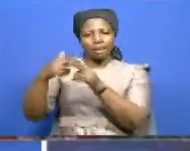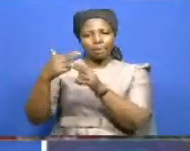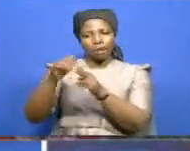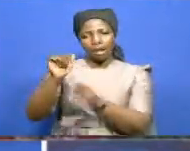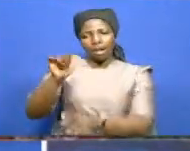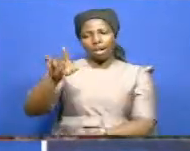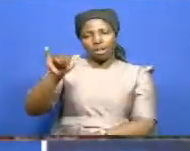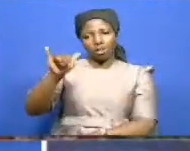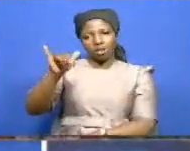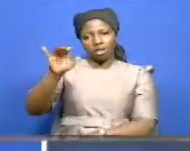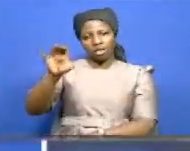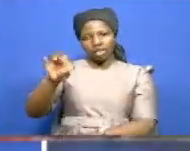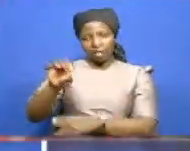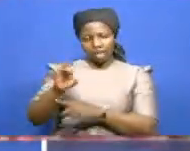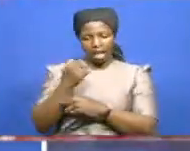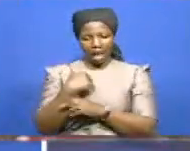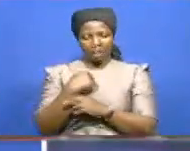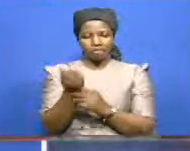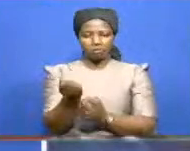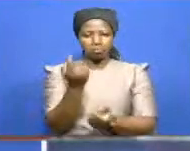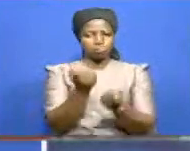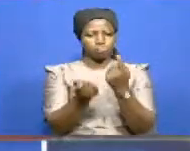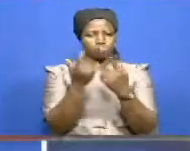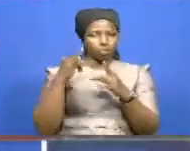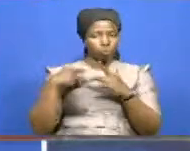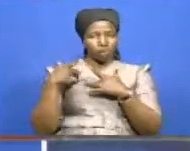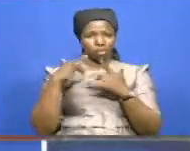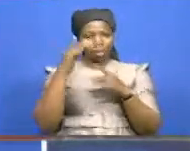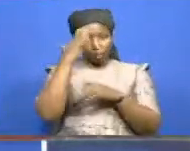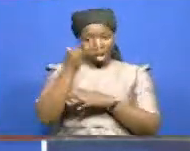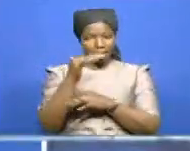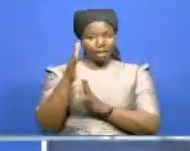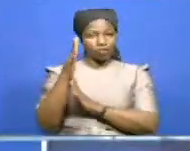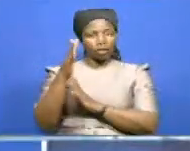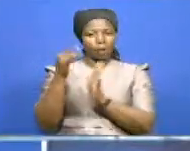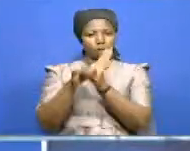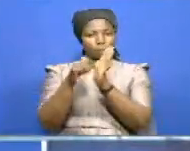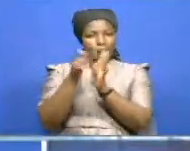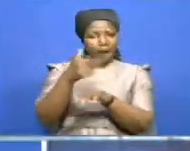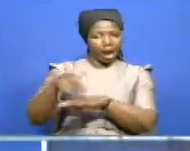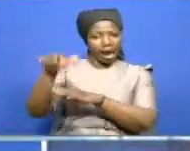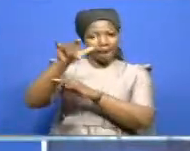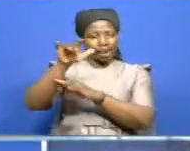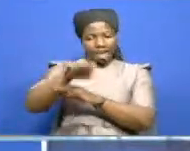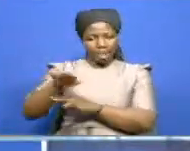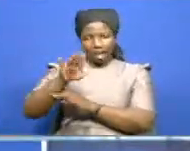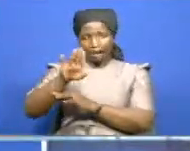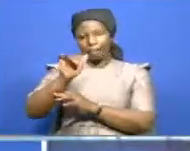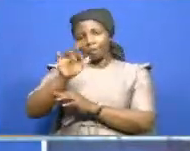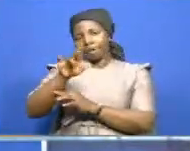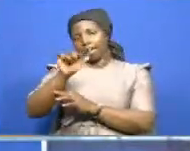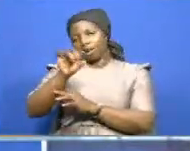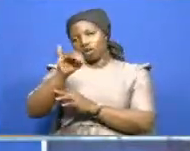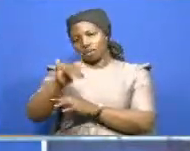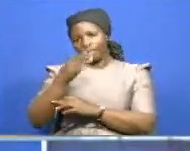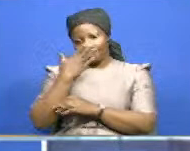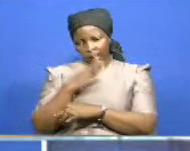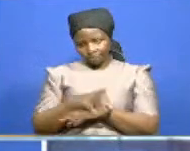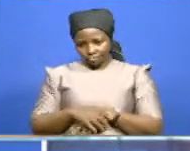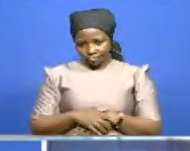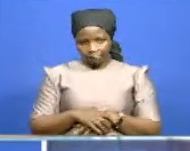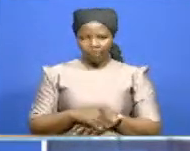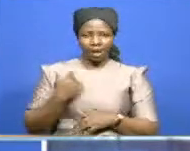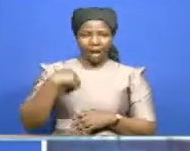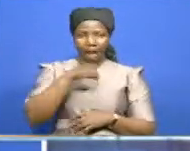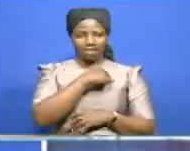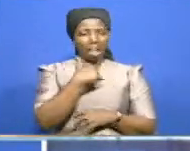Letoimaga has raised concerns over increasing security in Baragoi. Tumekosa kufanya projects mzuri, tumekosa kupata wageni,